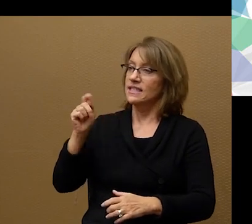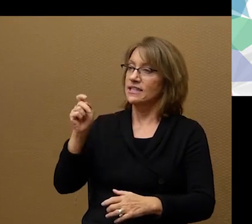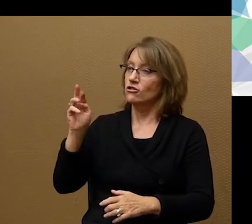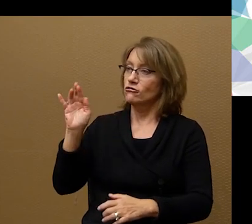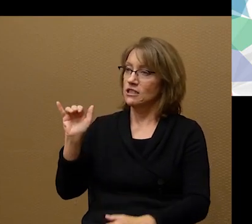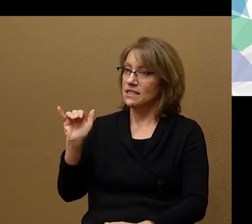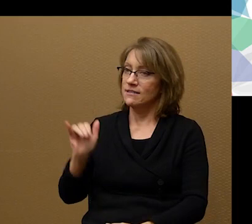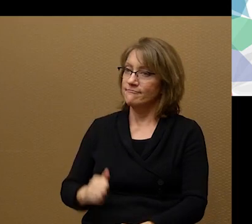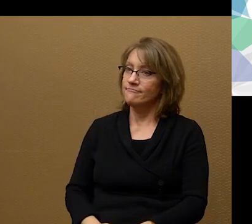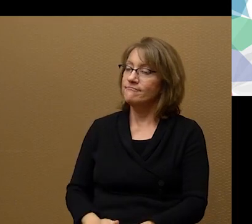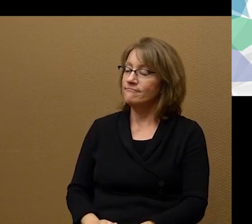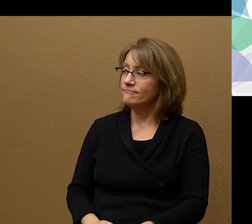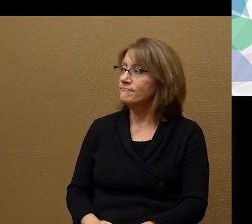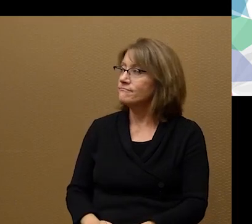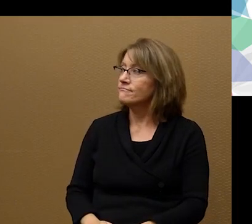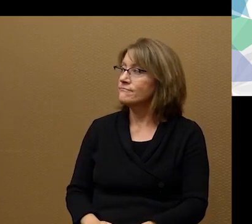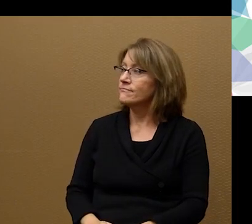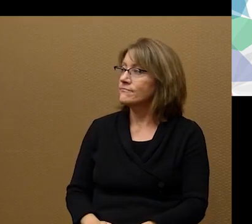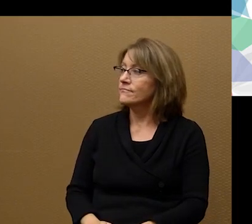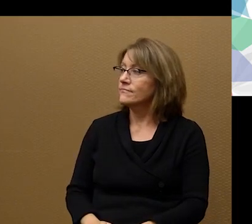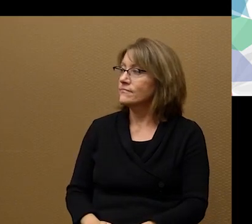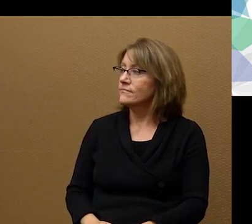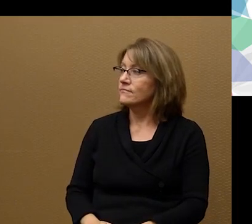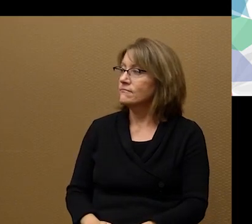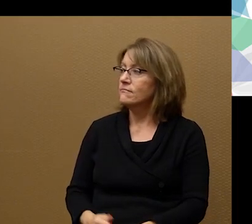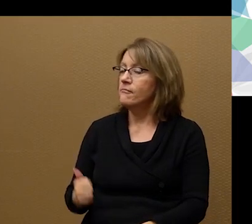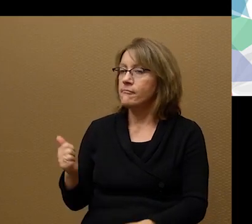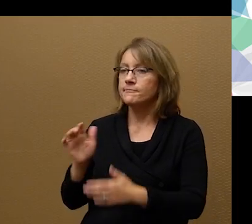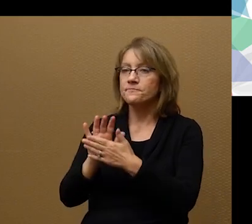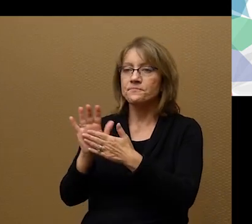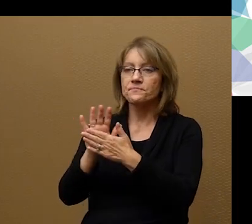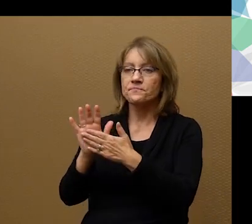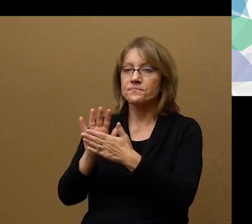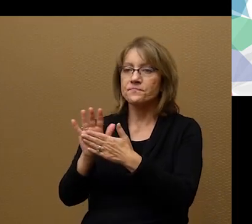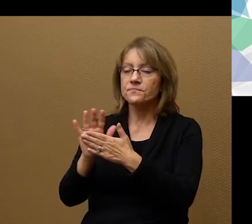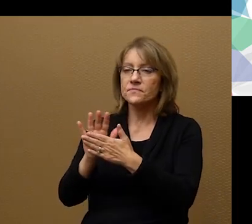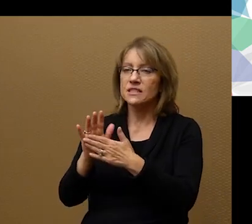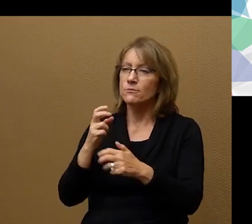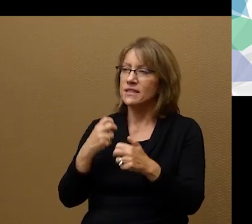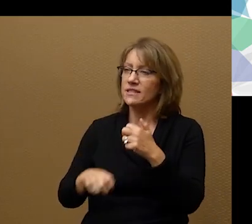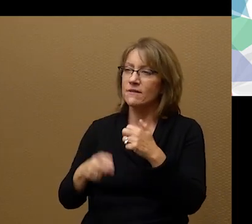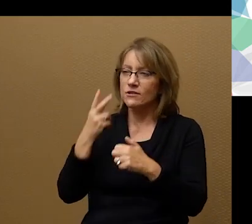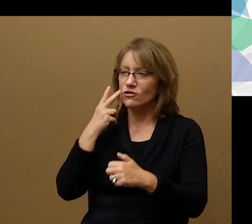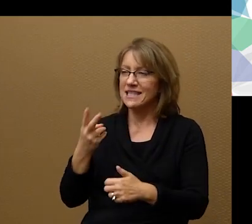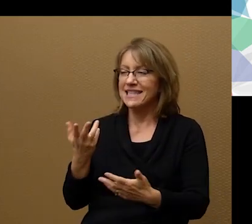All right, so here's a video. It's going to be hard to see.